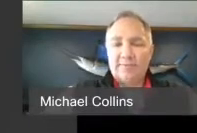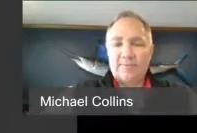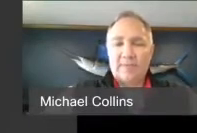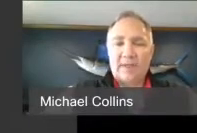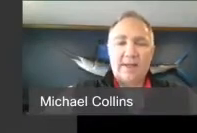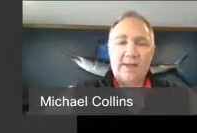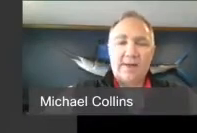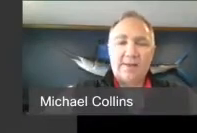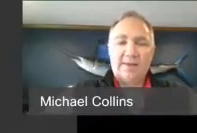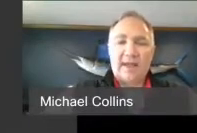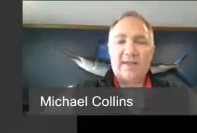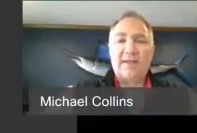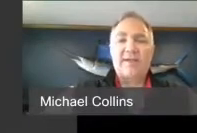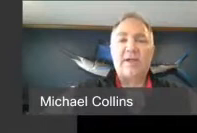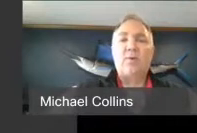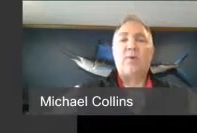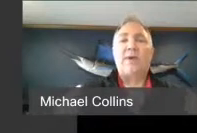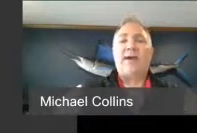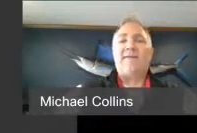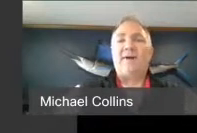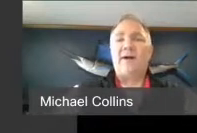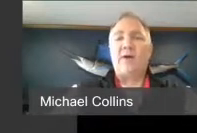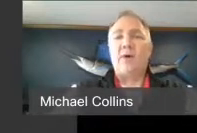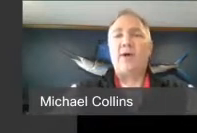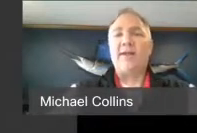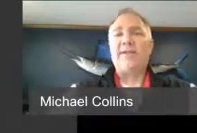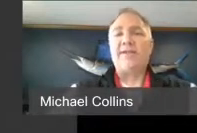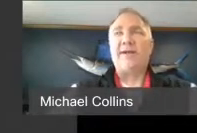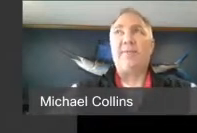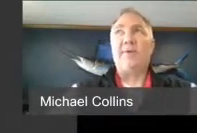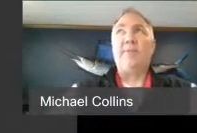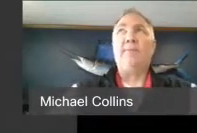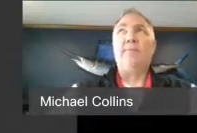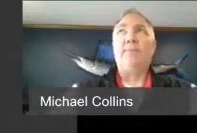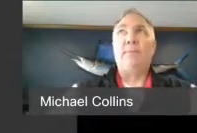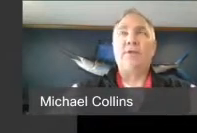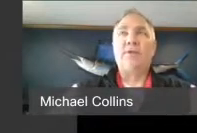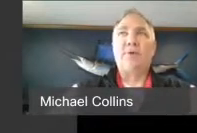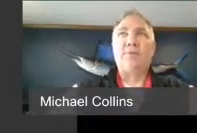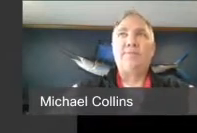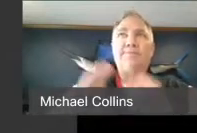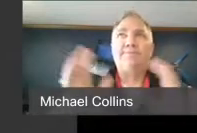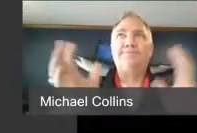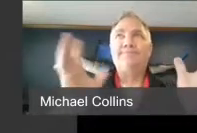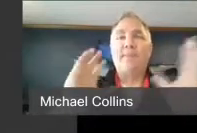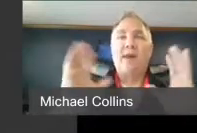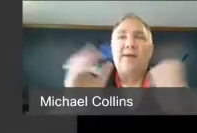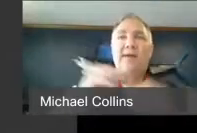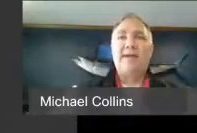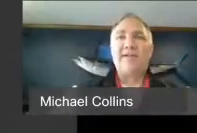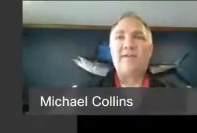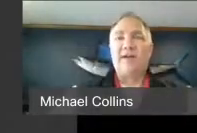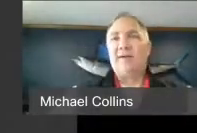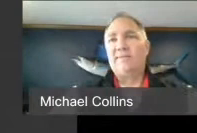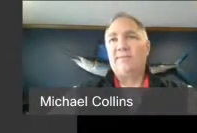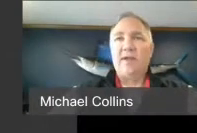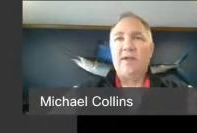go. Excellent. So what we have going on is multiple, I